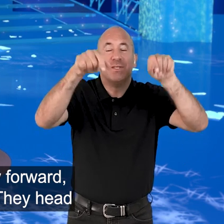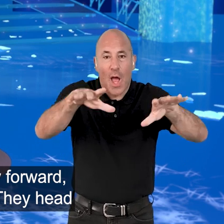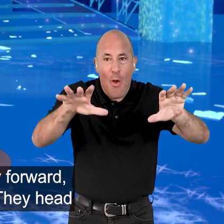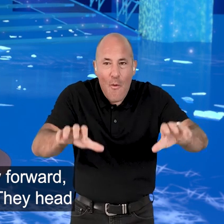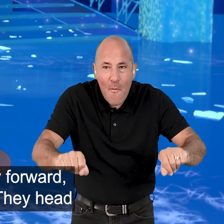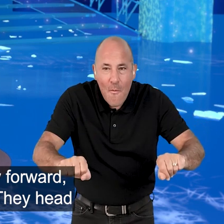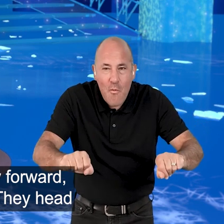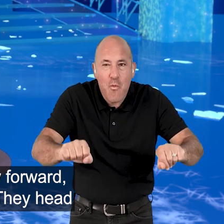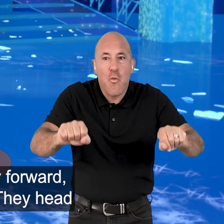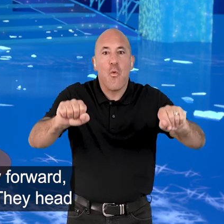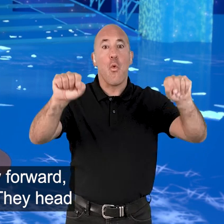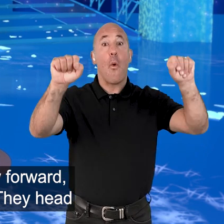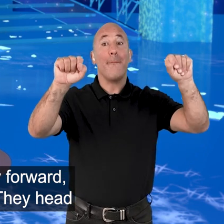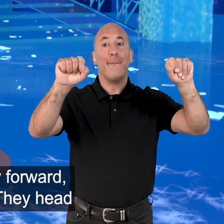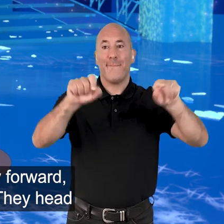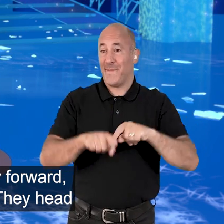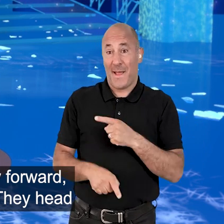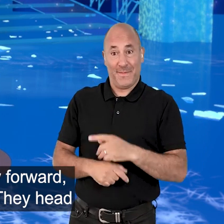the window.